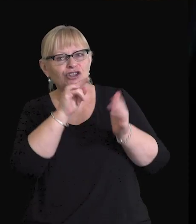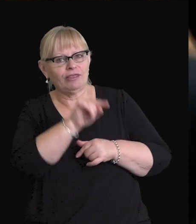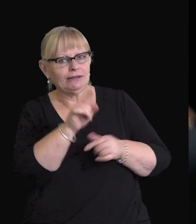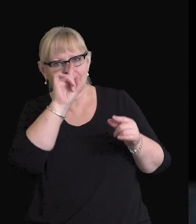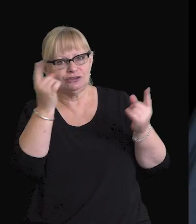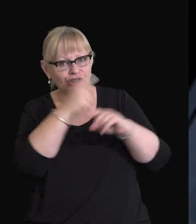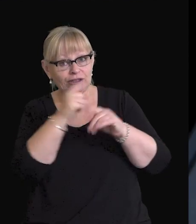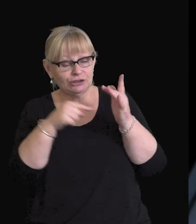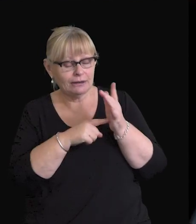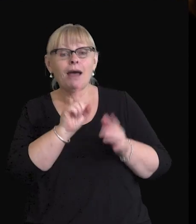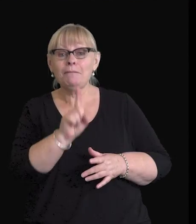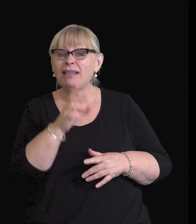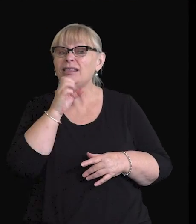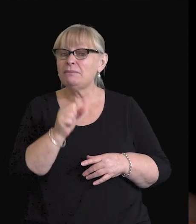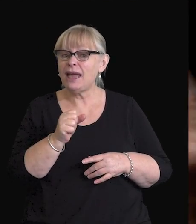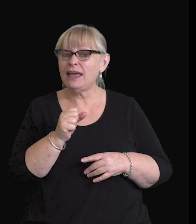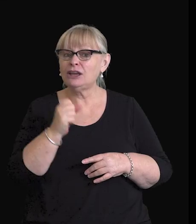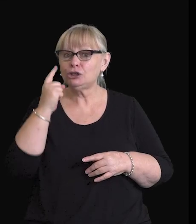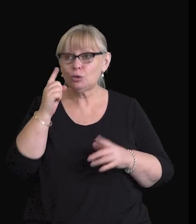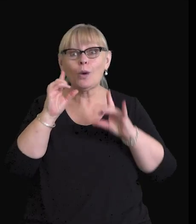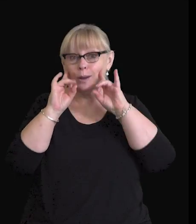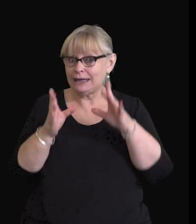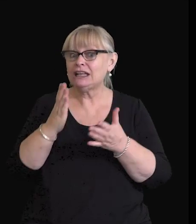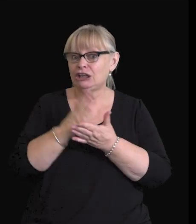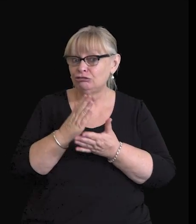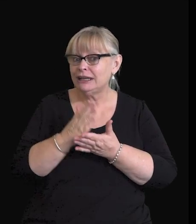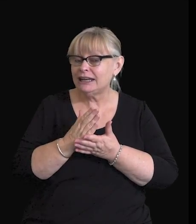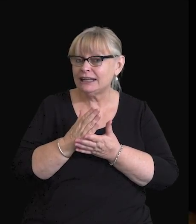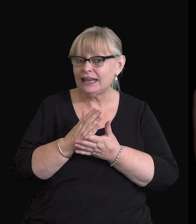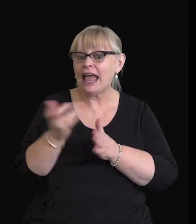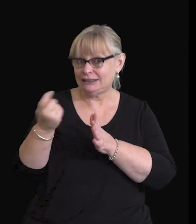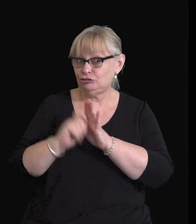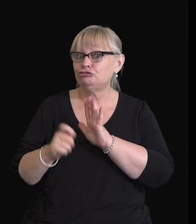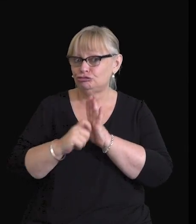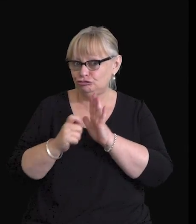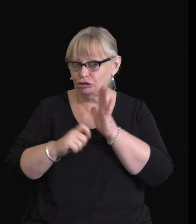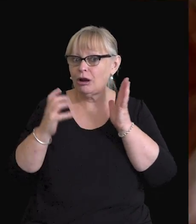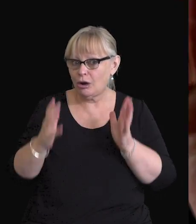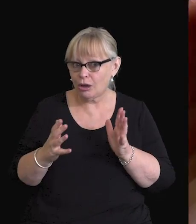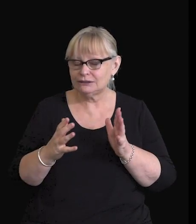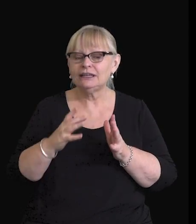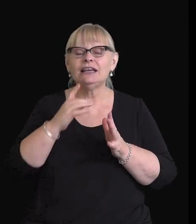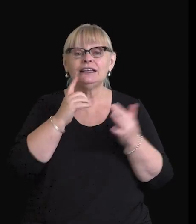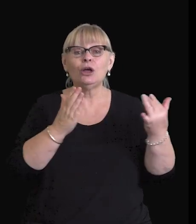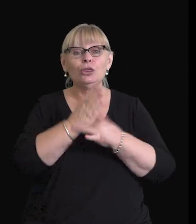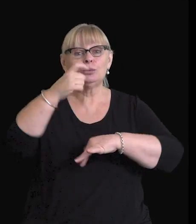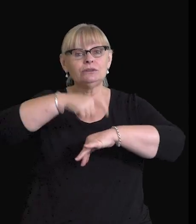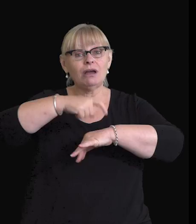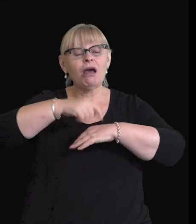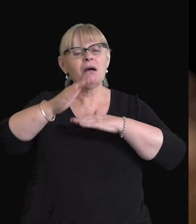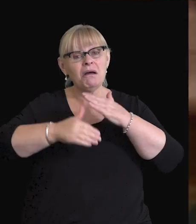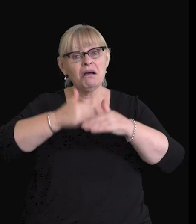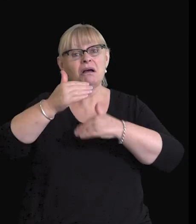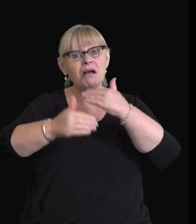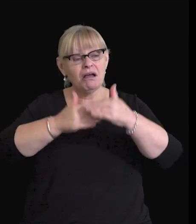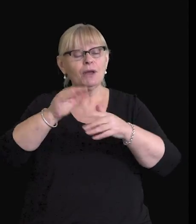But he also believed, he saw quite clearly in fact, and he wrote that just as times change,